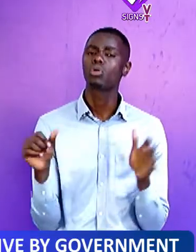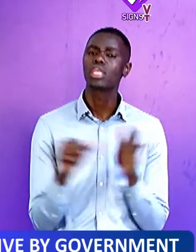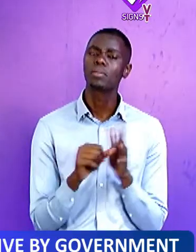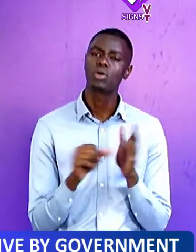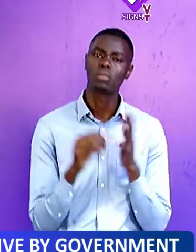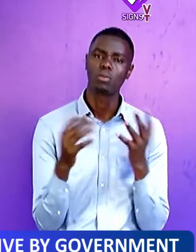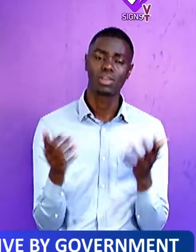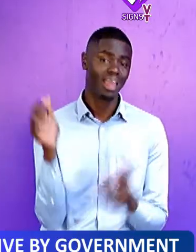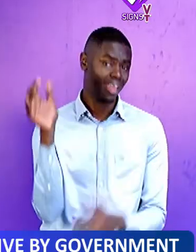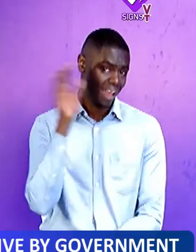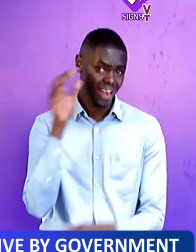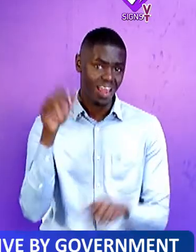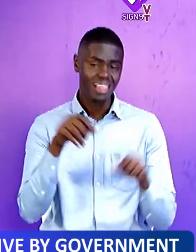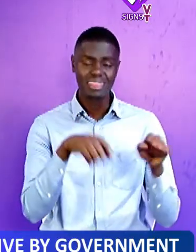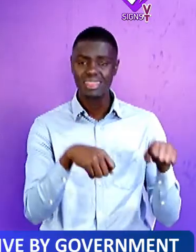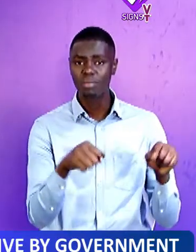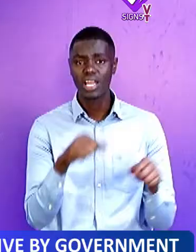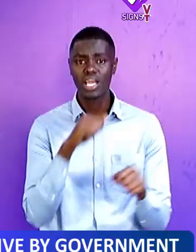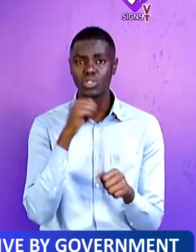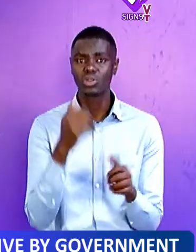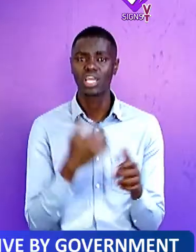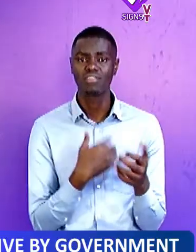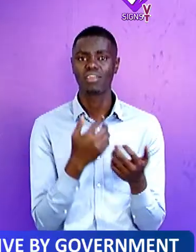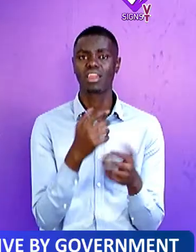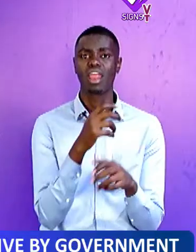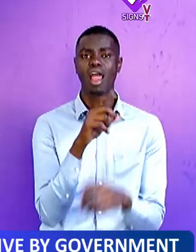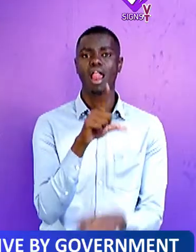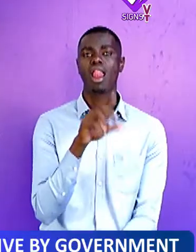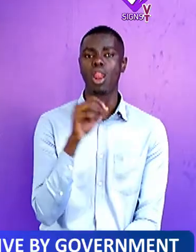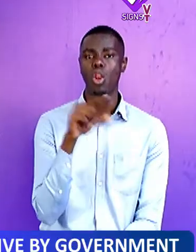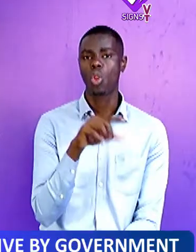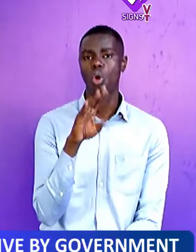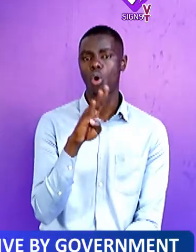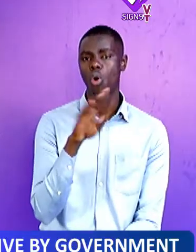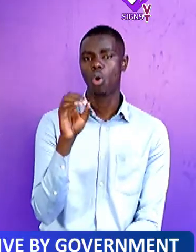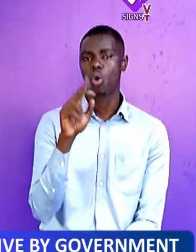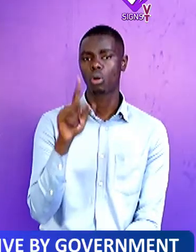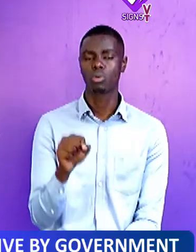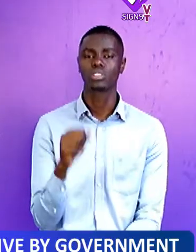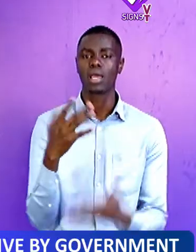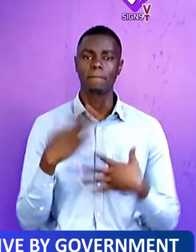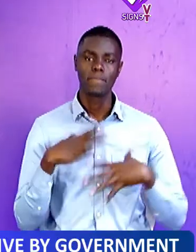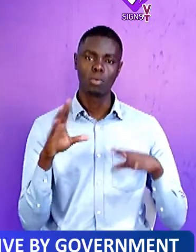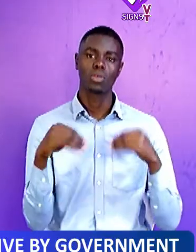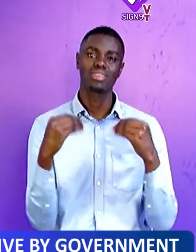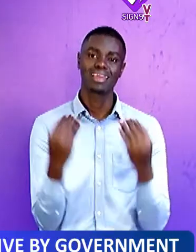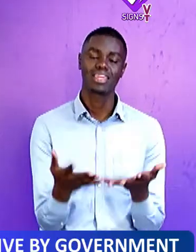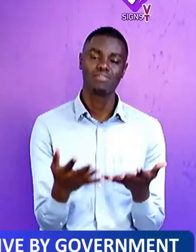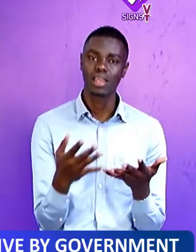I even heard that these boda bodas will not have logbooks. That the people being given the boda boda won't get